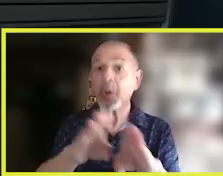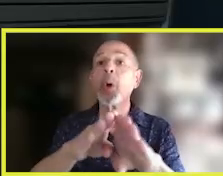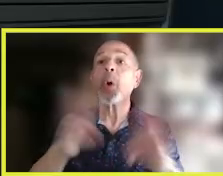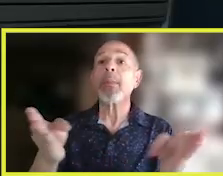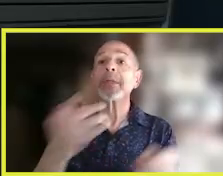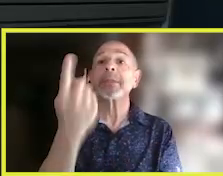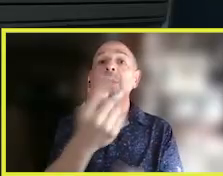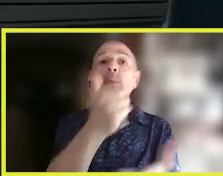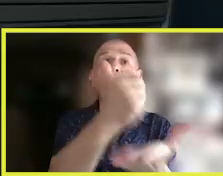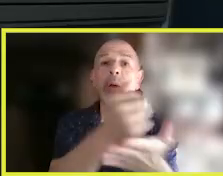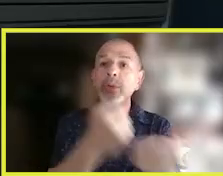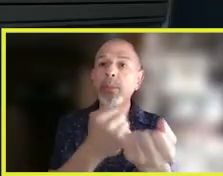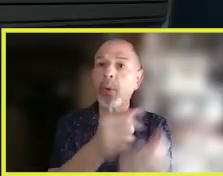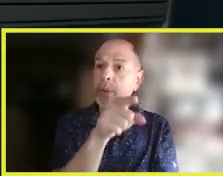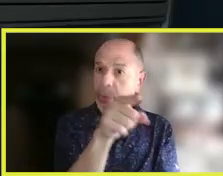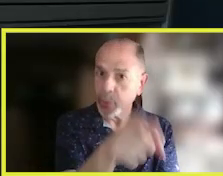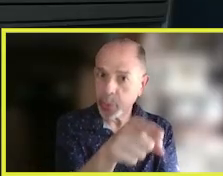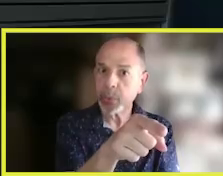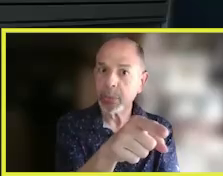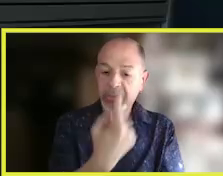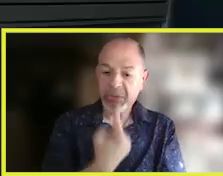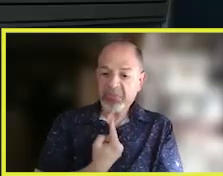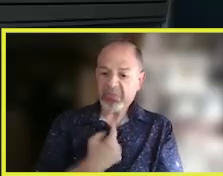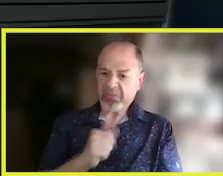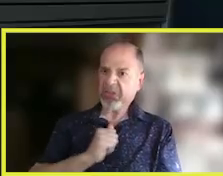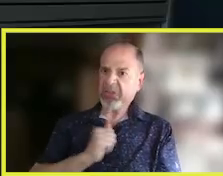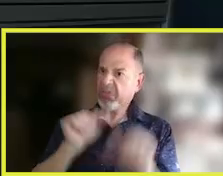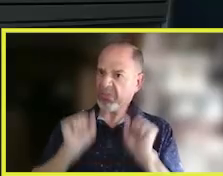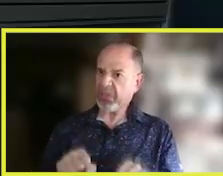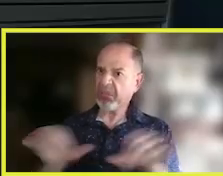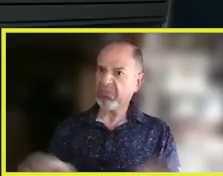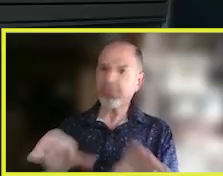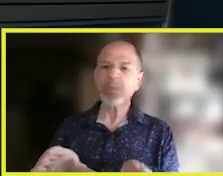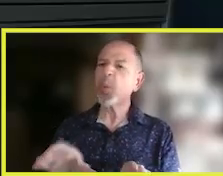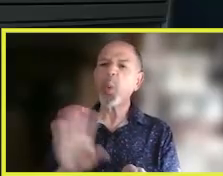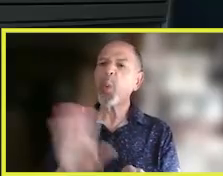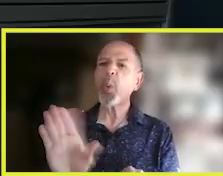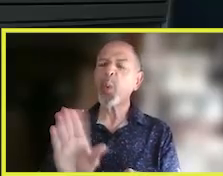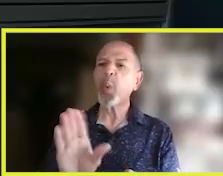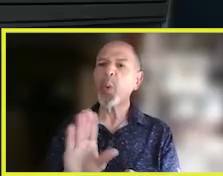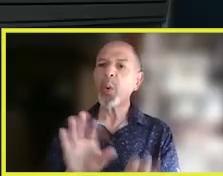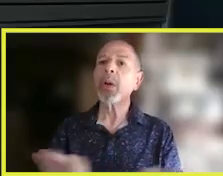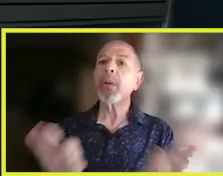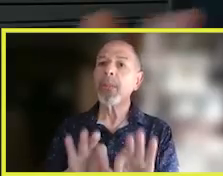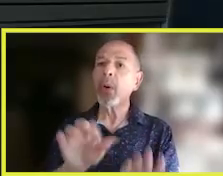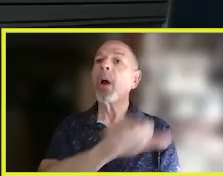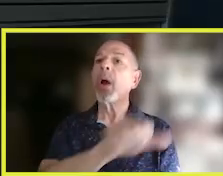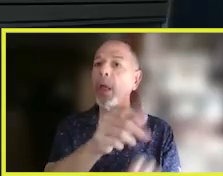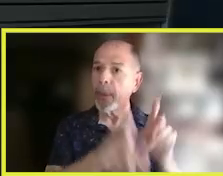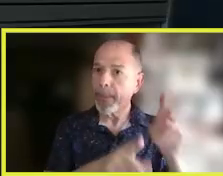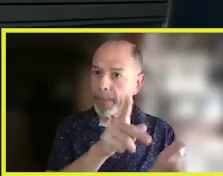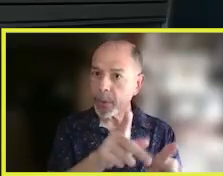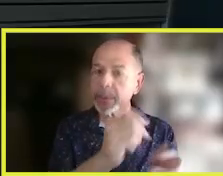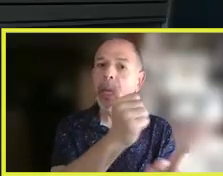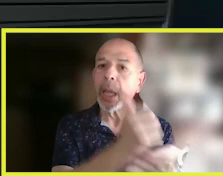you, because it's incredibly, incredibly valuable. But I've met many remarkable people over the years. So many people from the